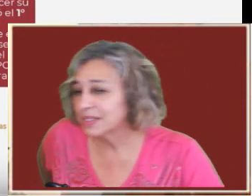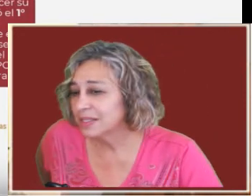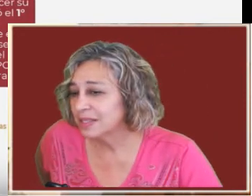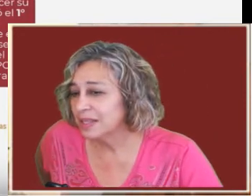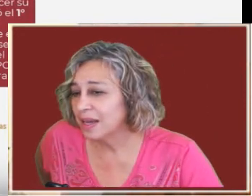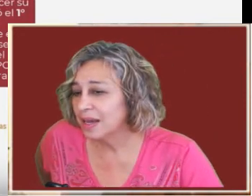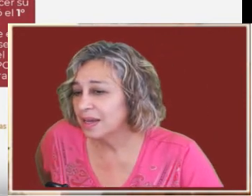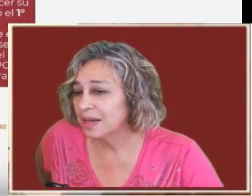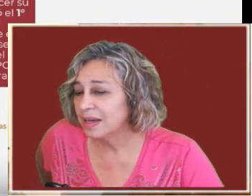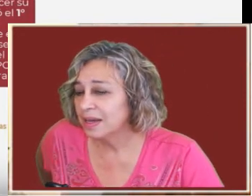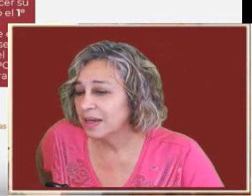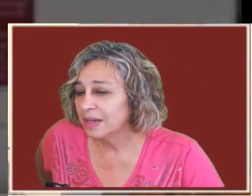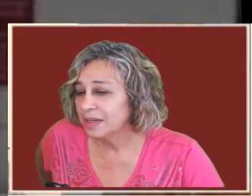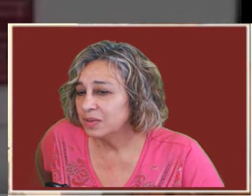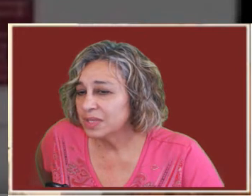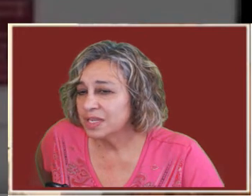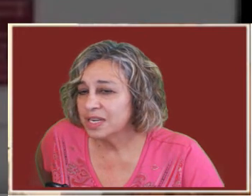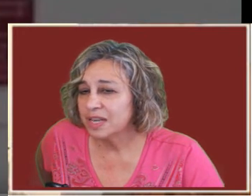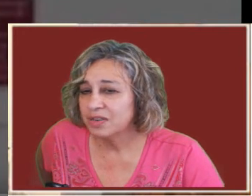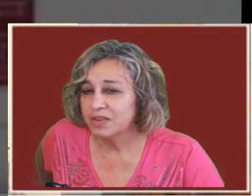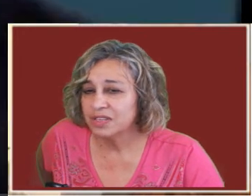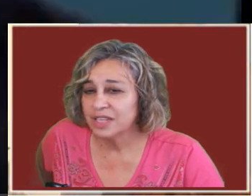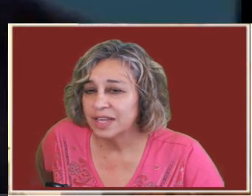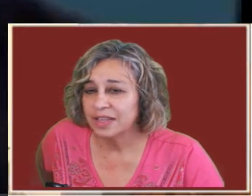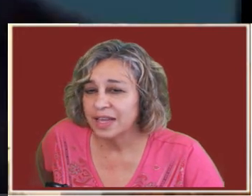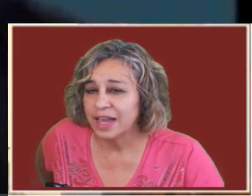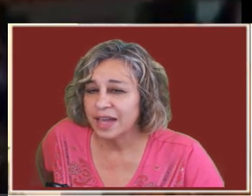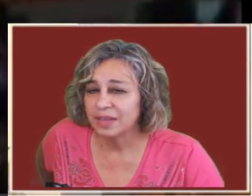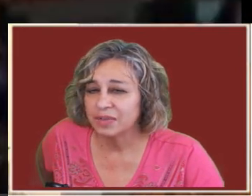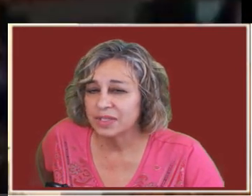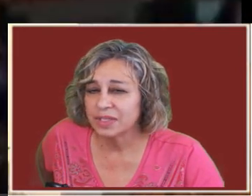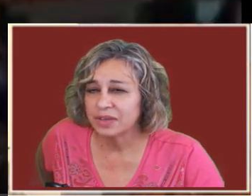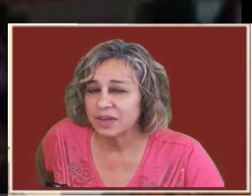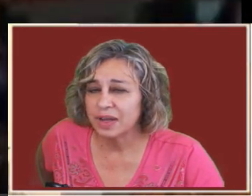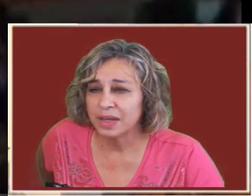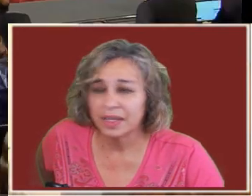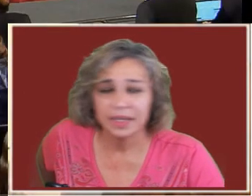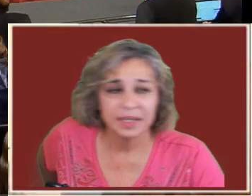else. There was another slide they had that was